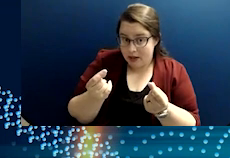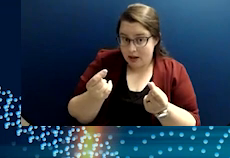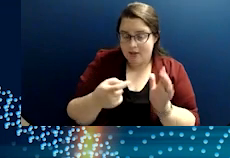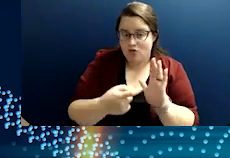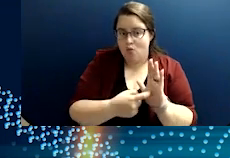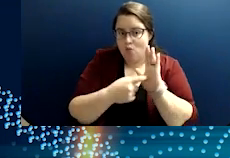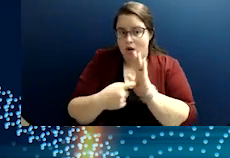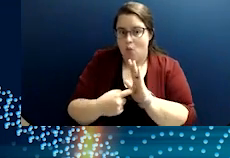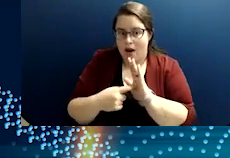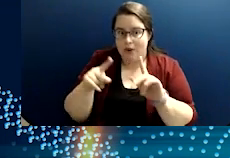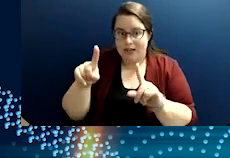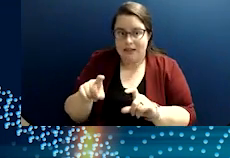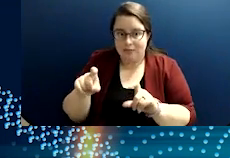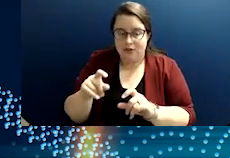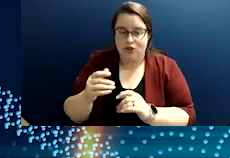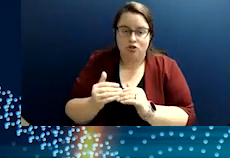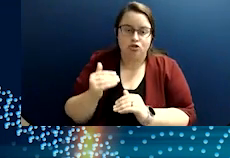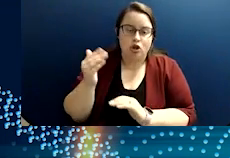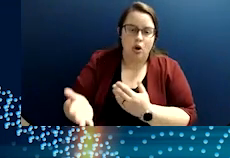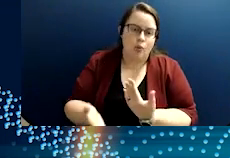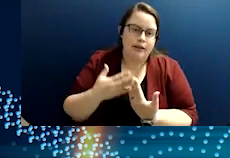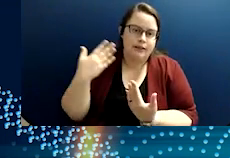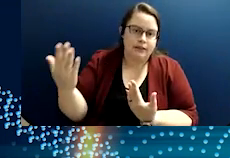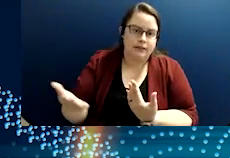requiring assessments that are so easy to